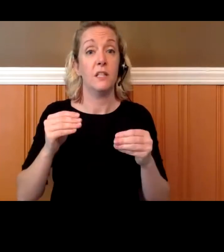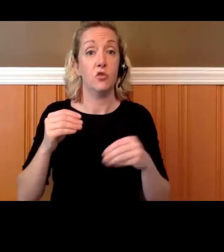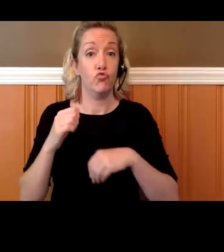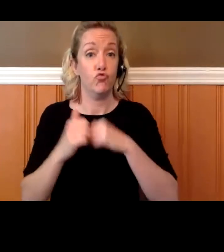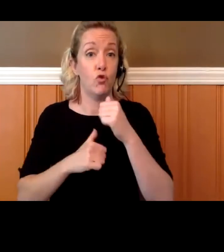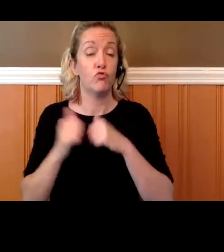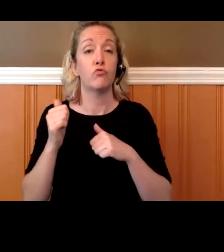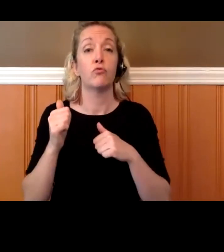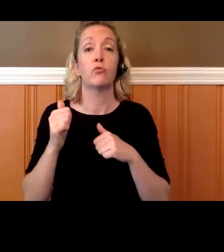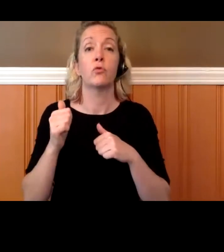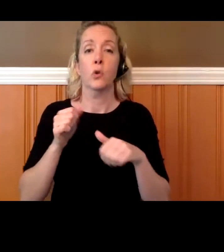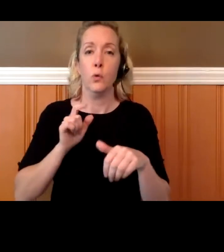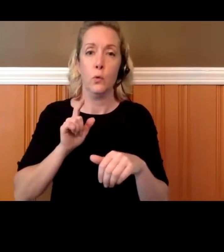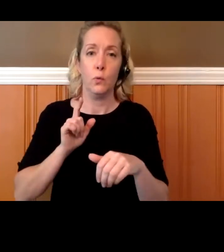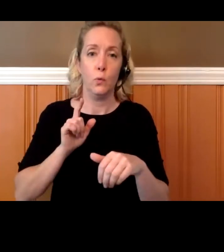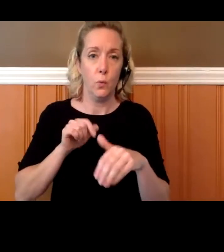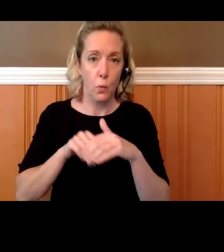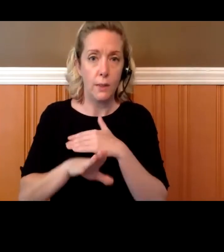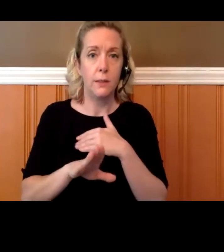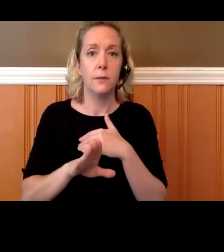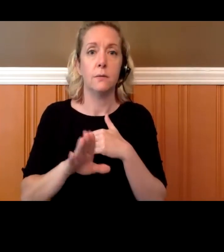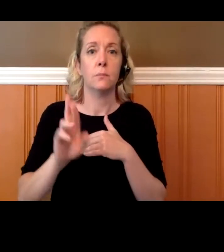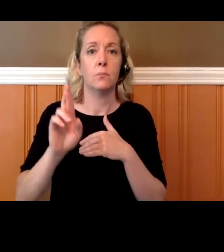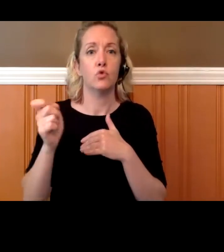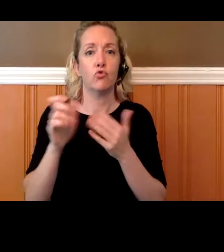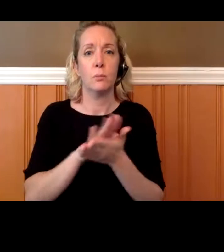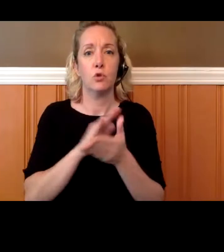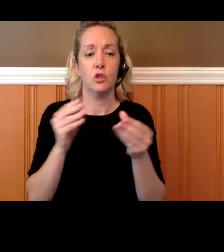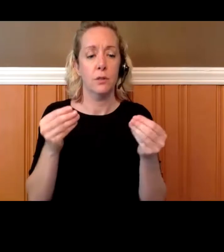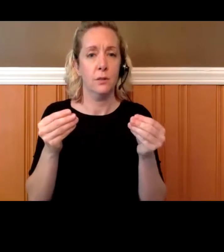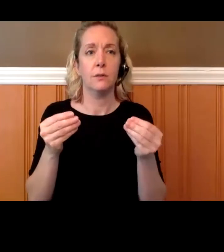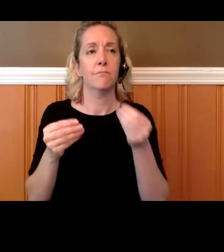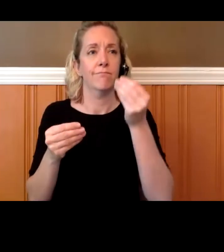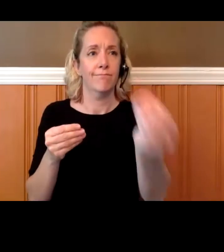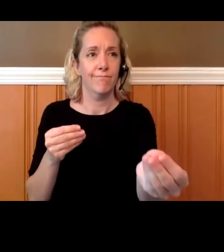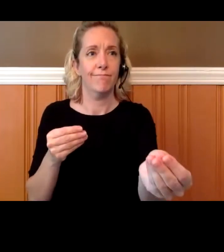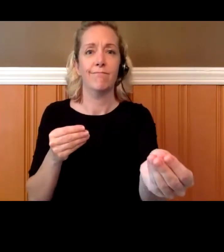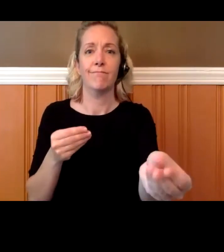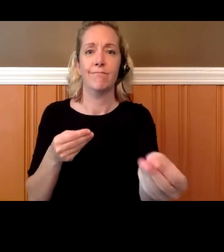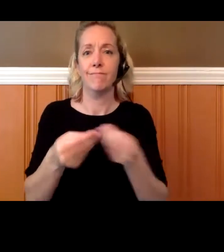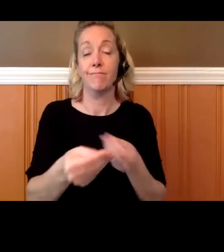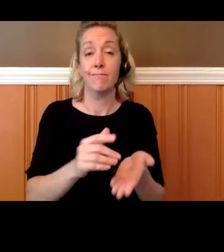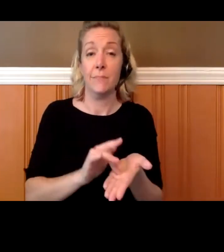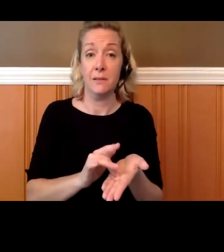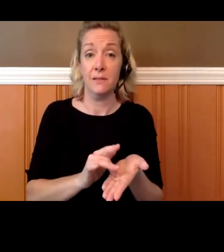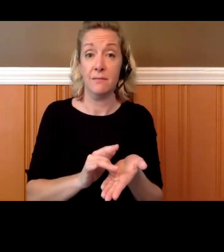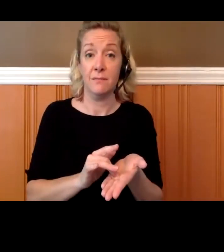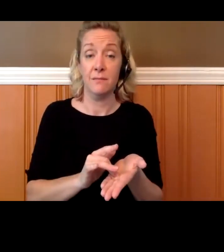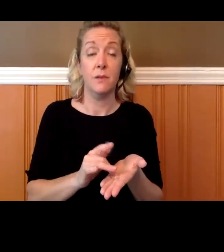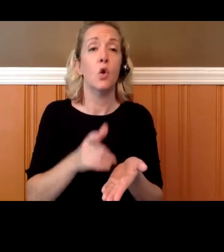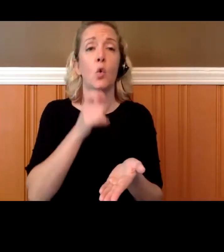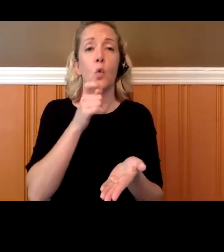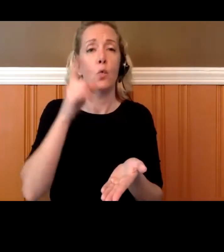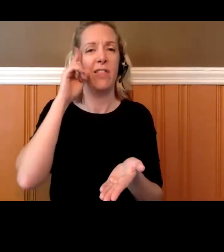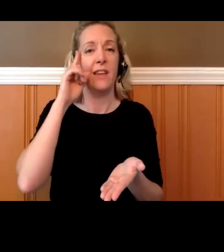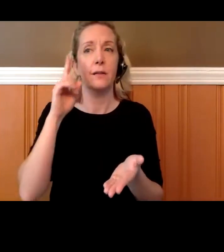Go in, you have a prescription, you want it filled. That would be structured. That'd be structured. Does anybody think it's not structured? That's